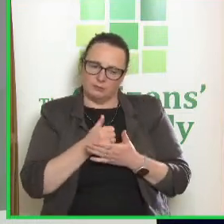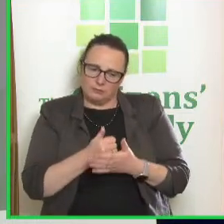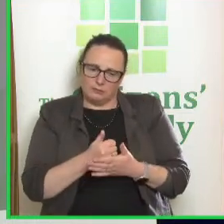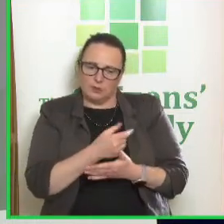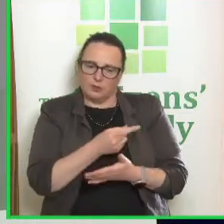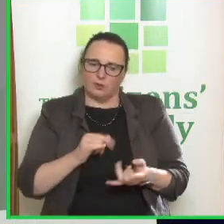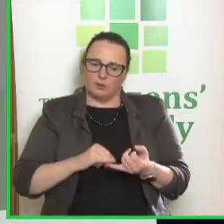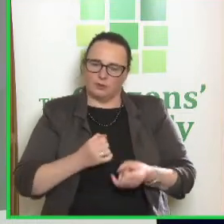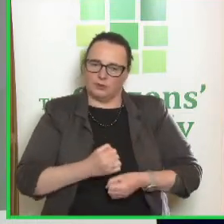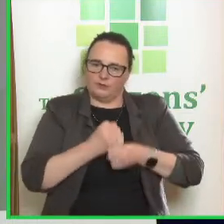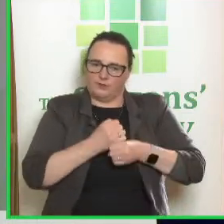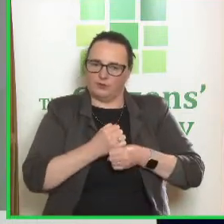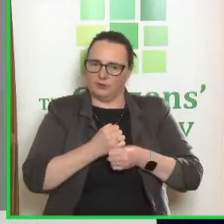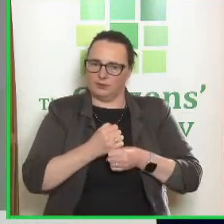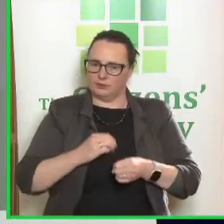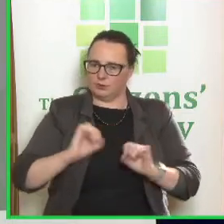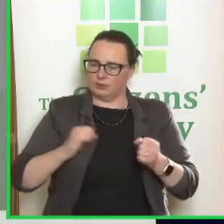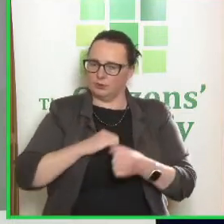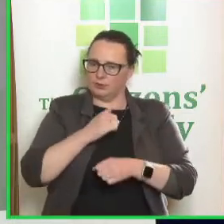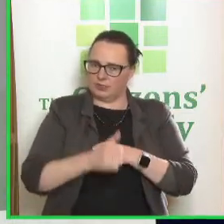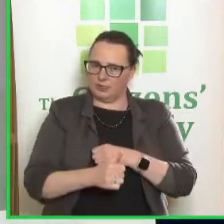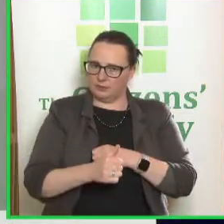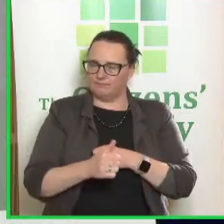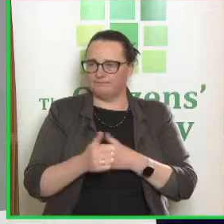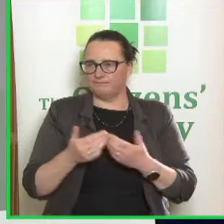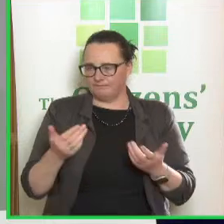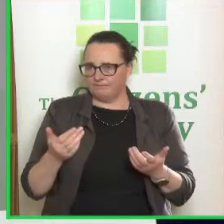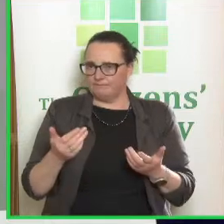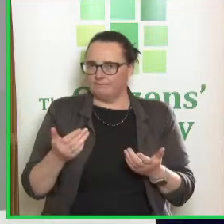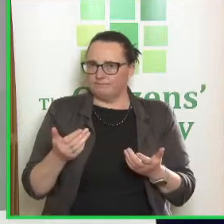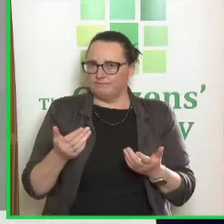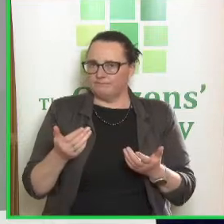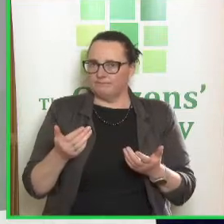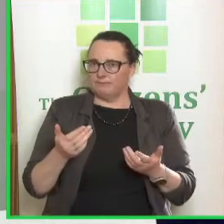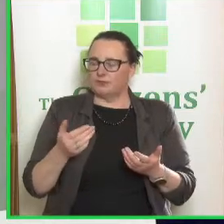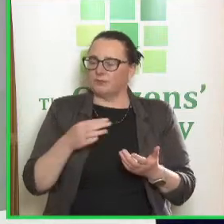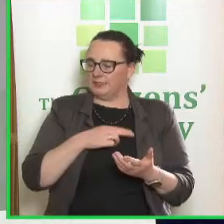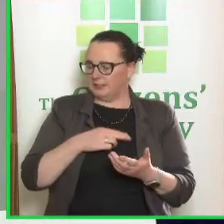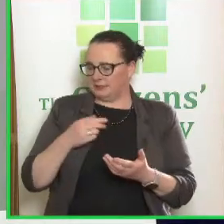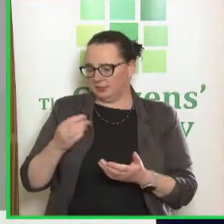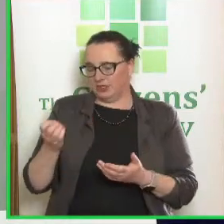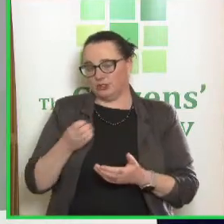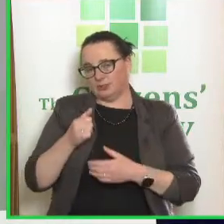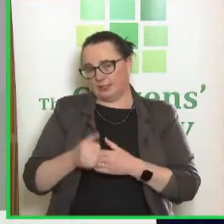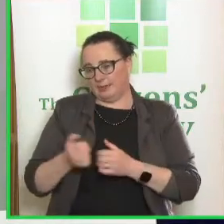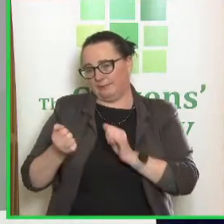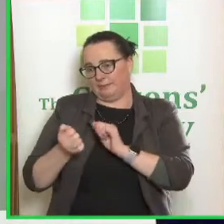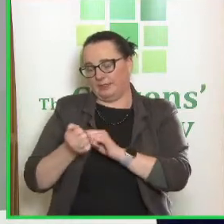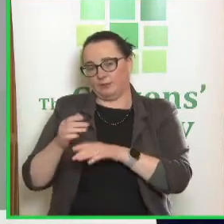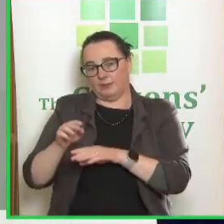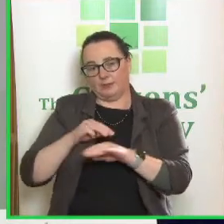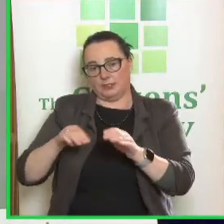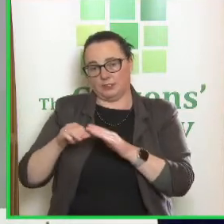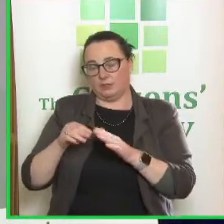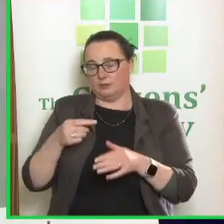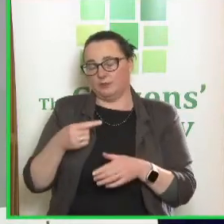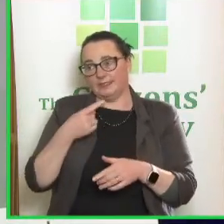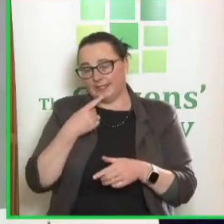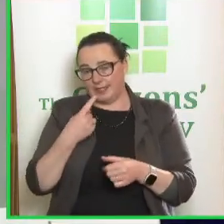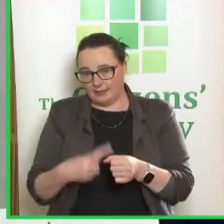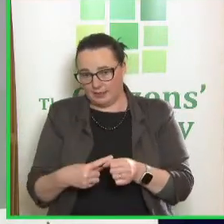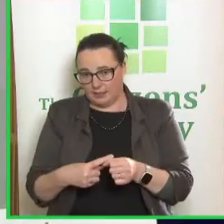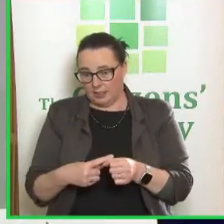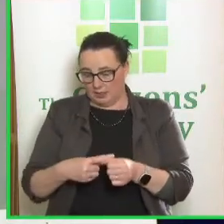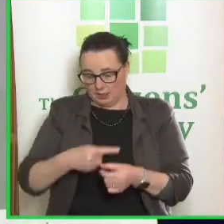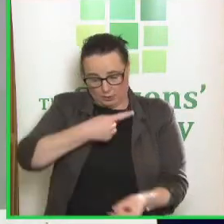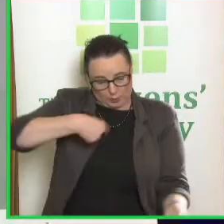today, and again I was reassured significantly at the meeting with the Minister earlier today, but my final call is today, we've done our